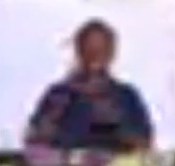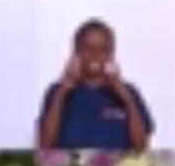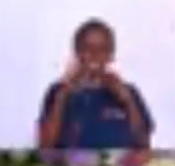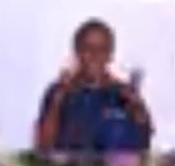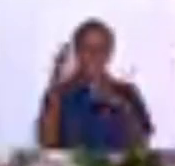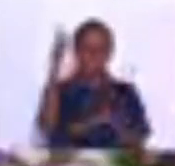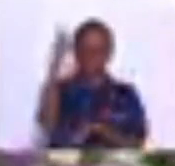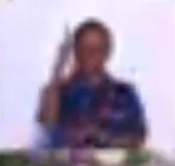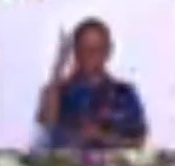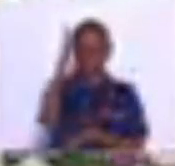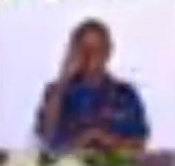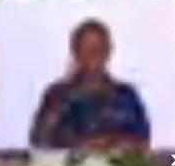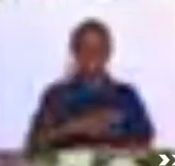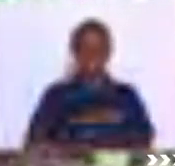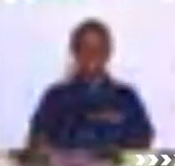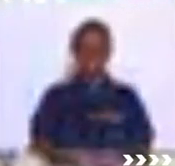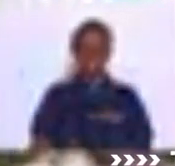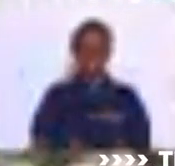knowledge.